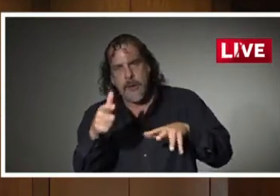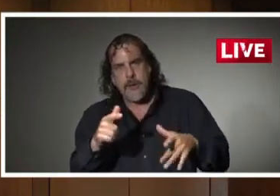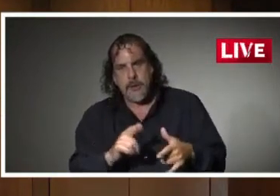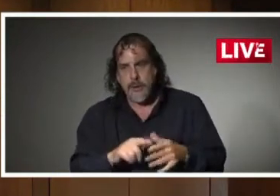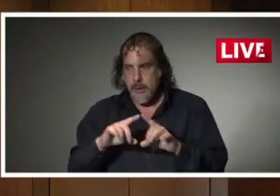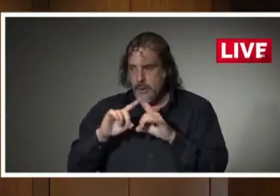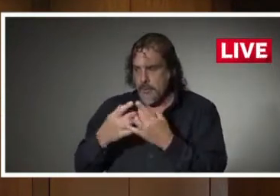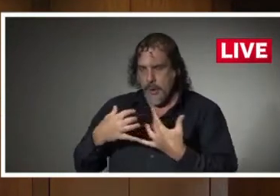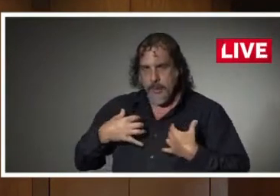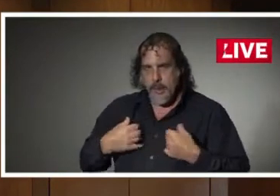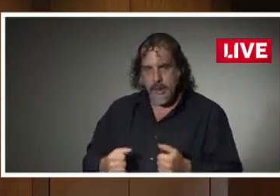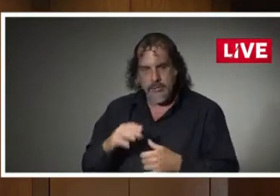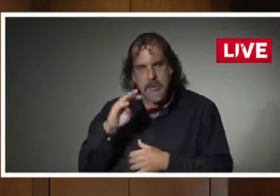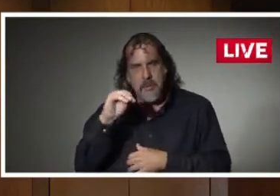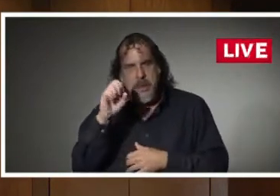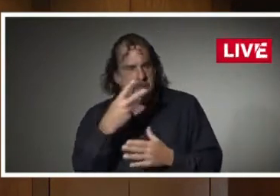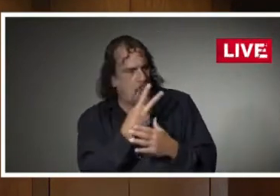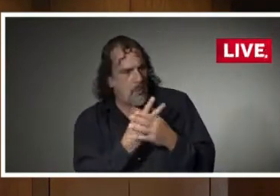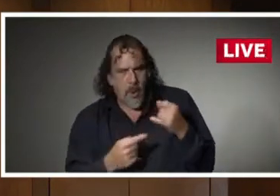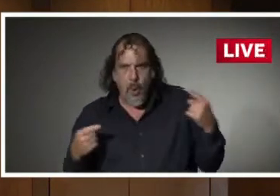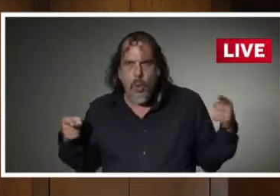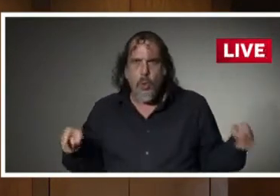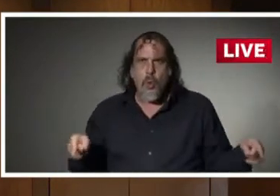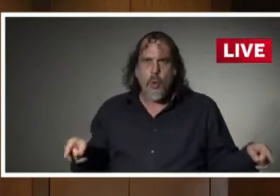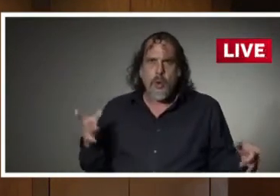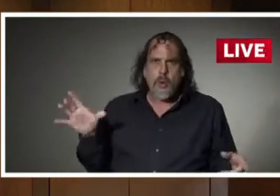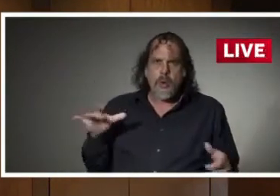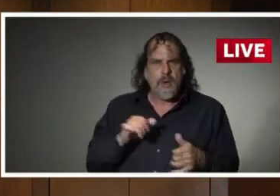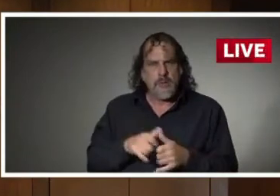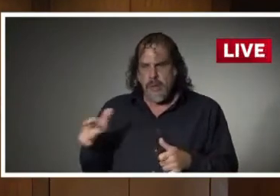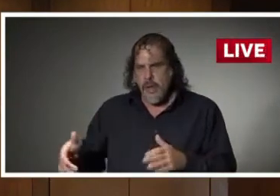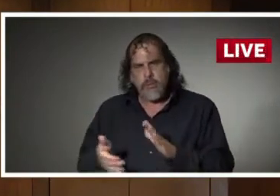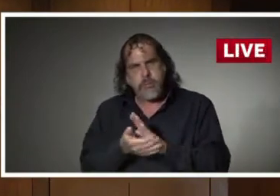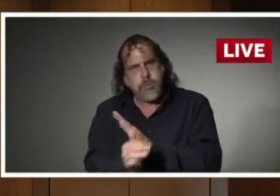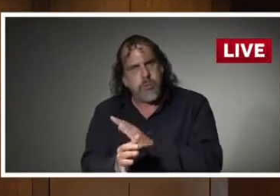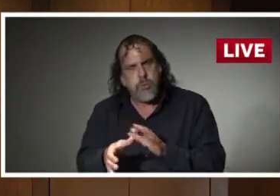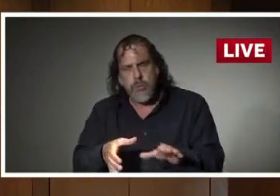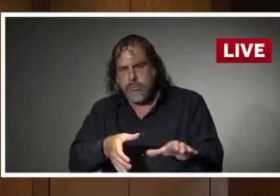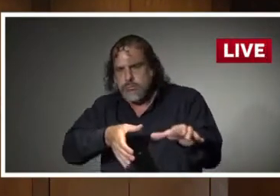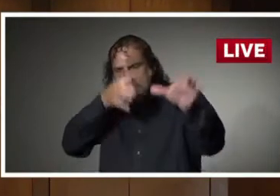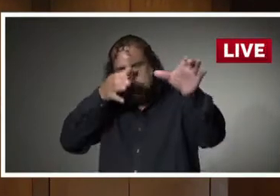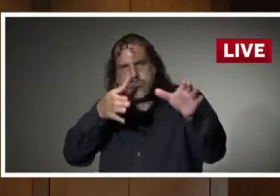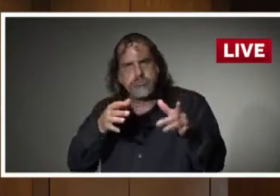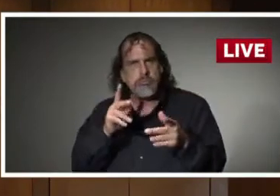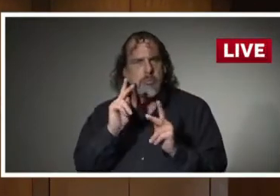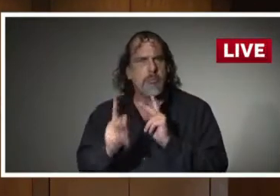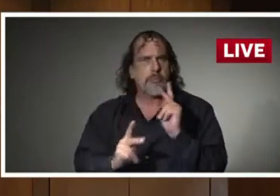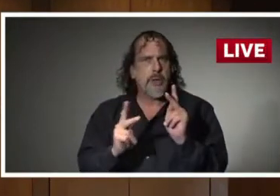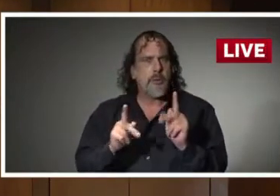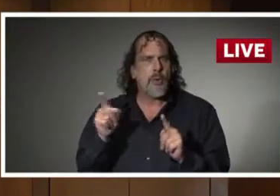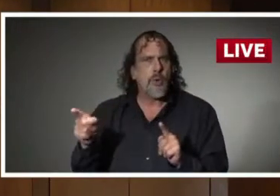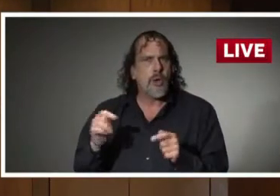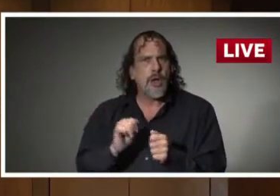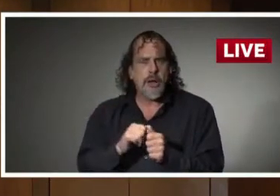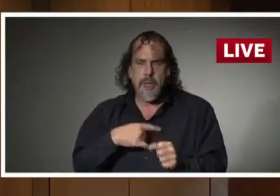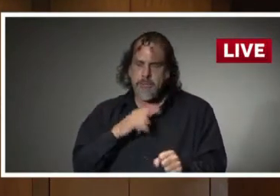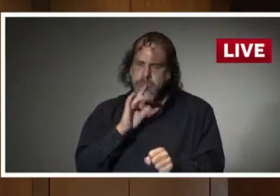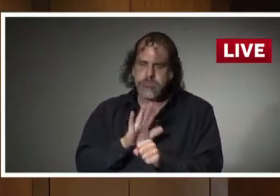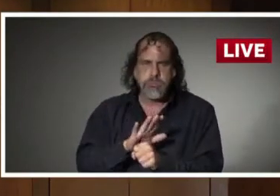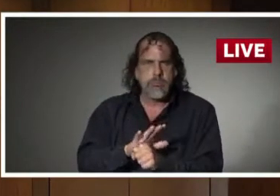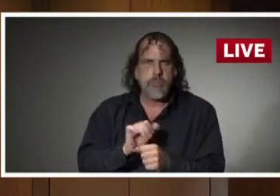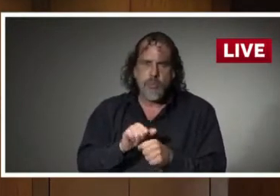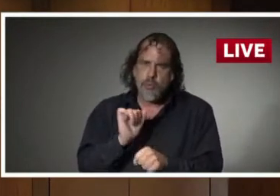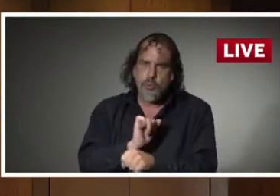Department of Health and the Emergency Management Agency. Just some really, really talented, dedicated people in both of those agencies, and I want to personally thank